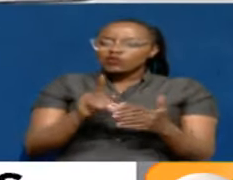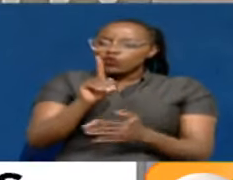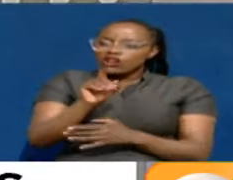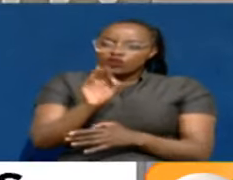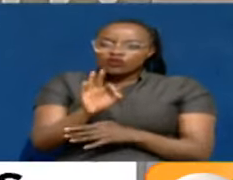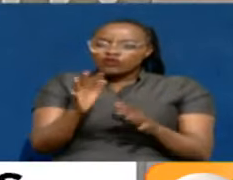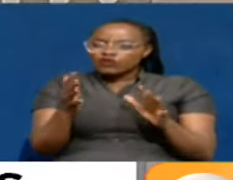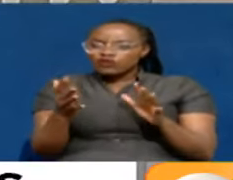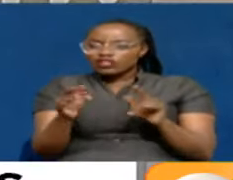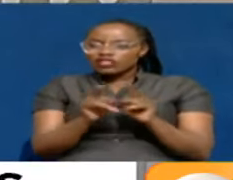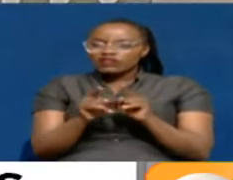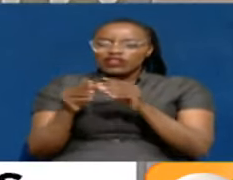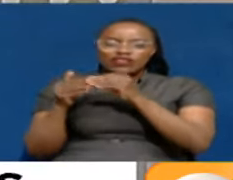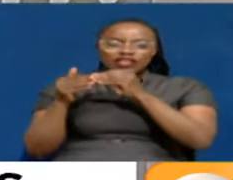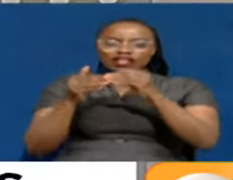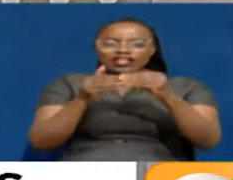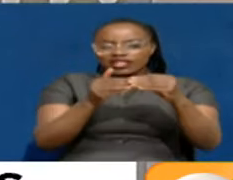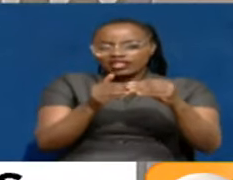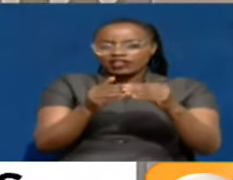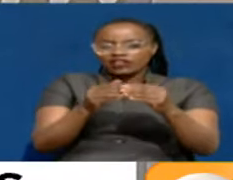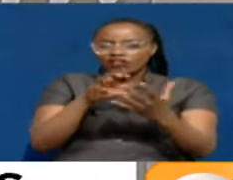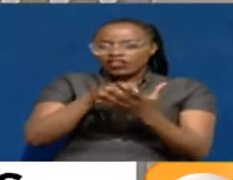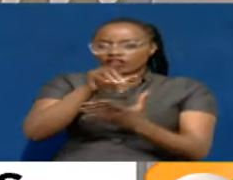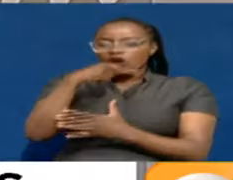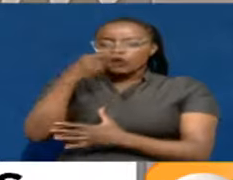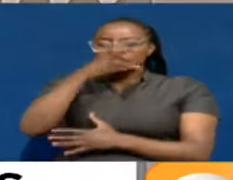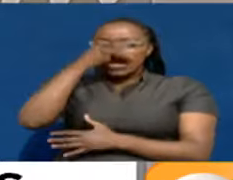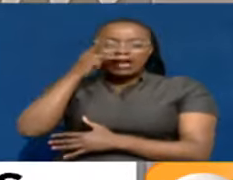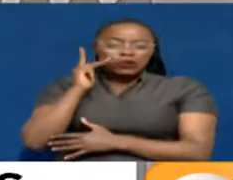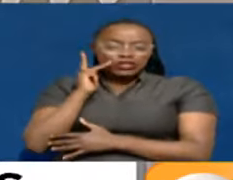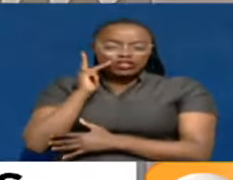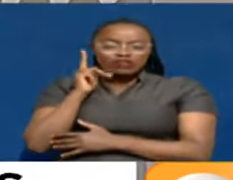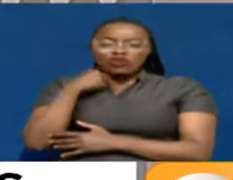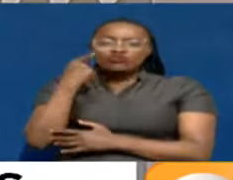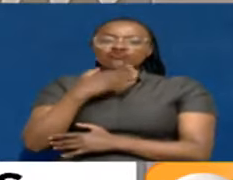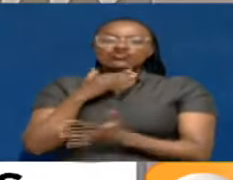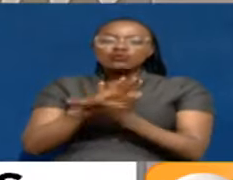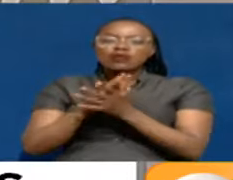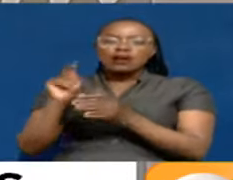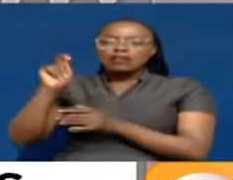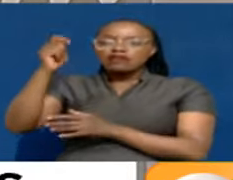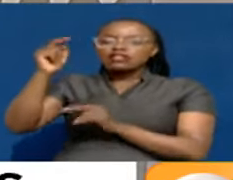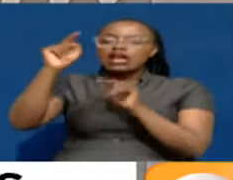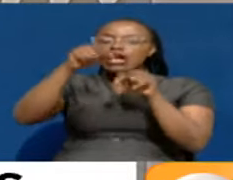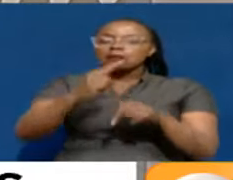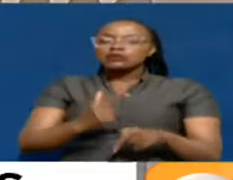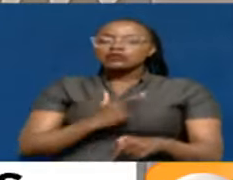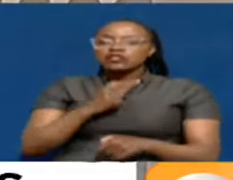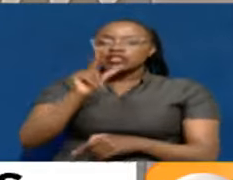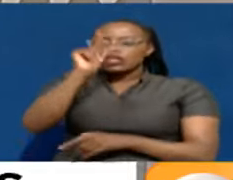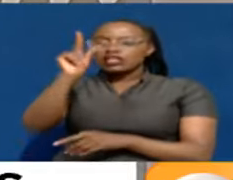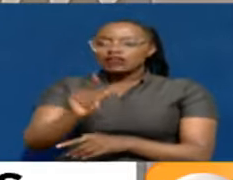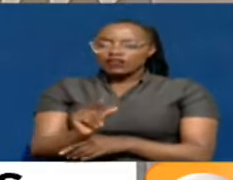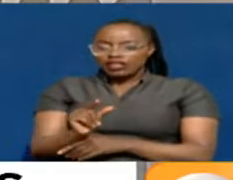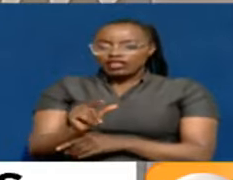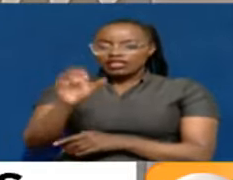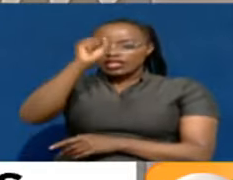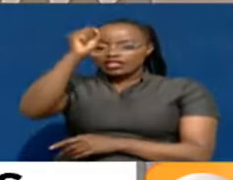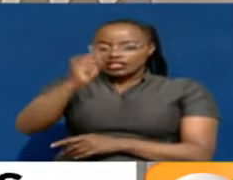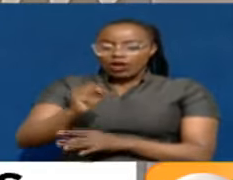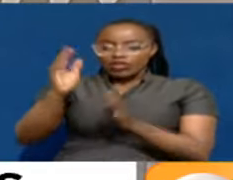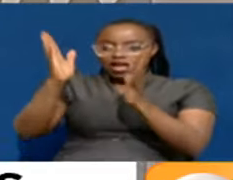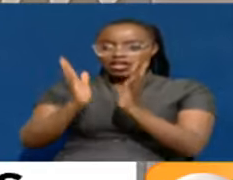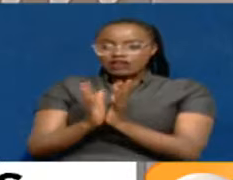the leading lights of that, who's now Kalonzo Musyoka, to have the president visit his region? In fact, in the sound clip we